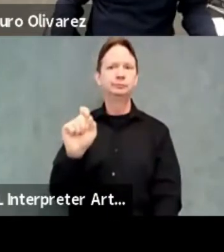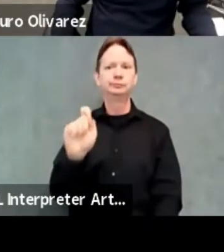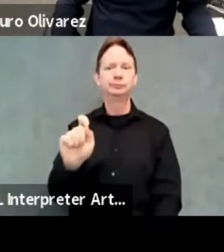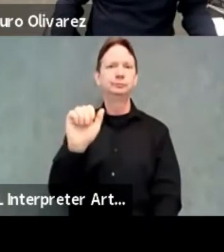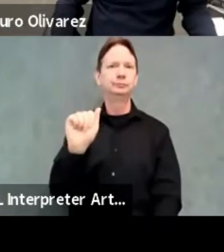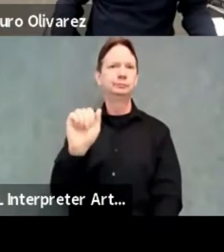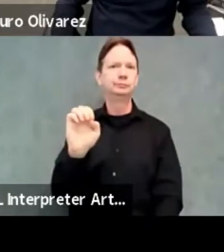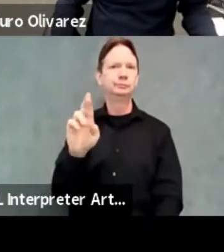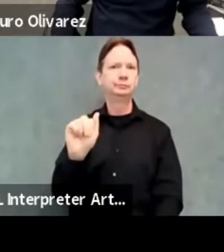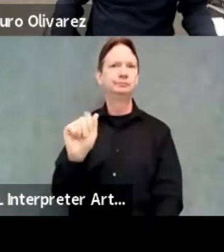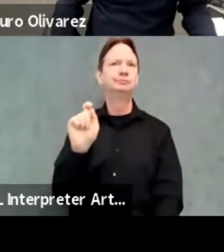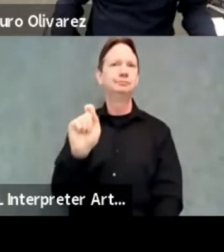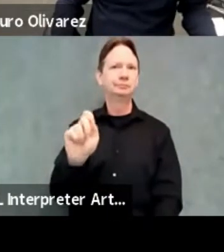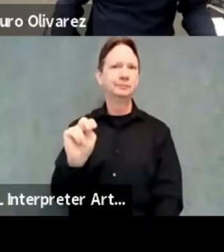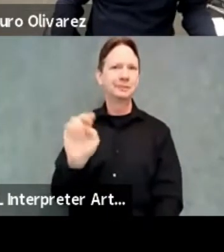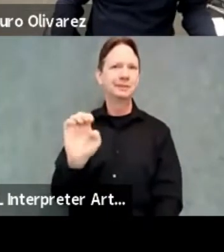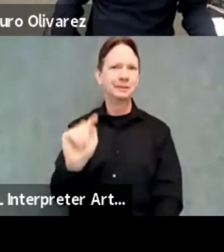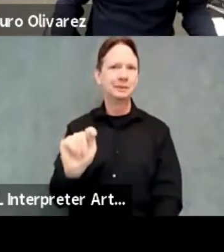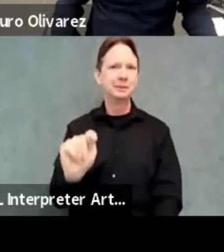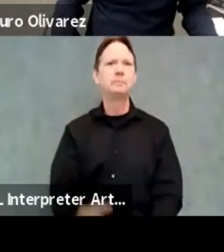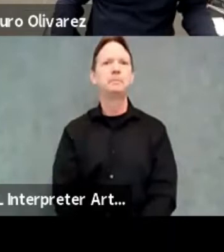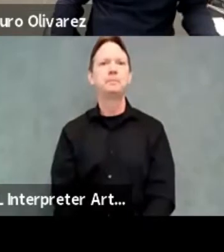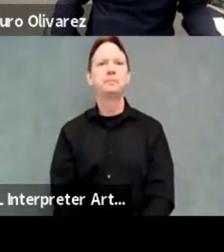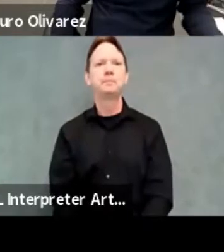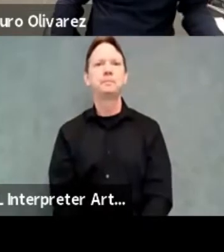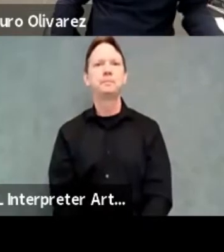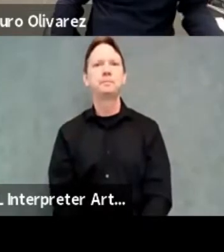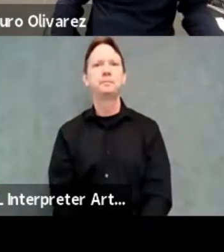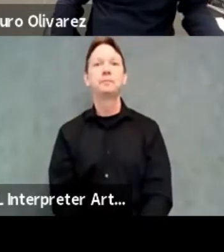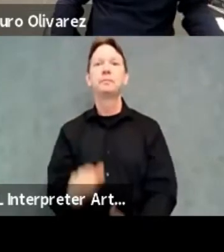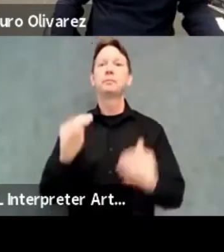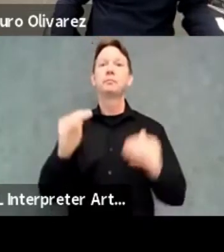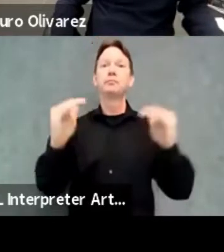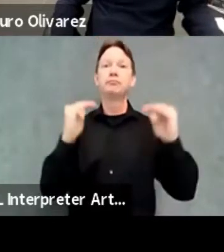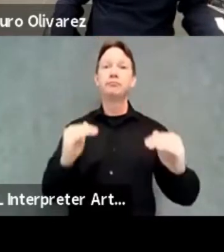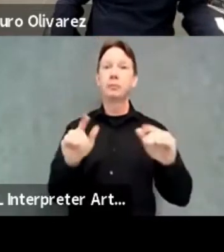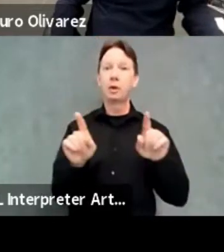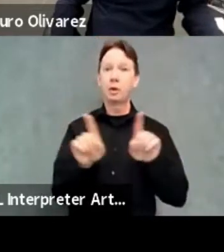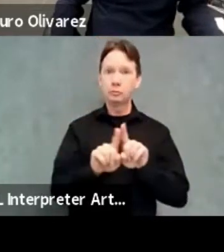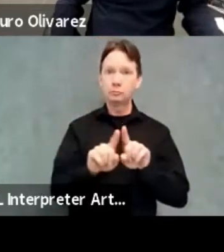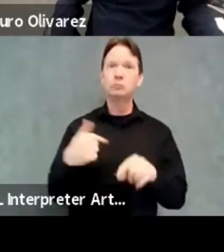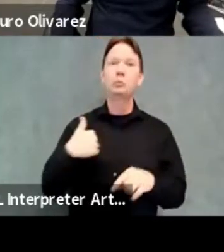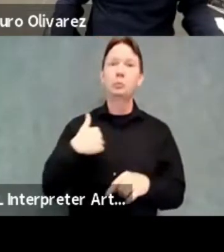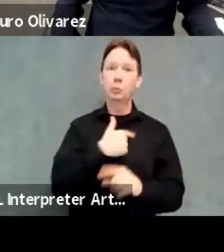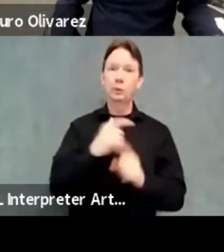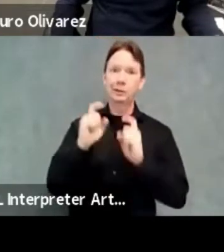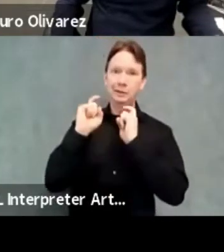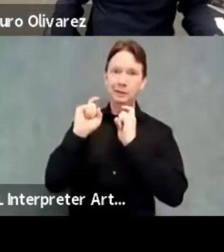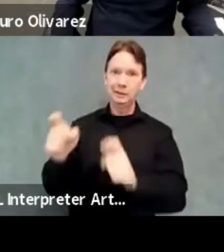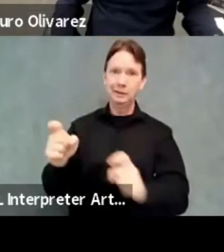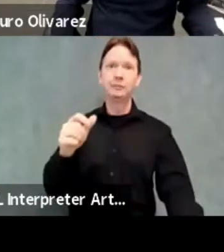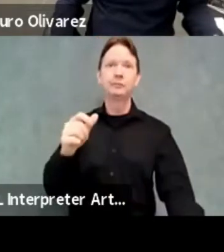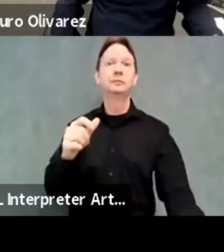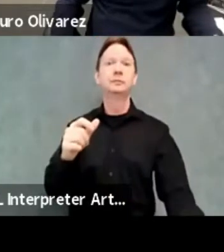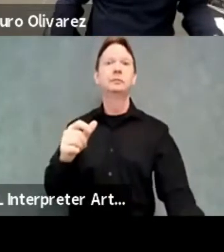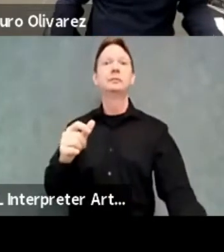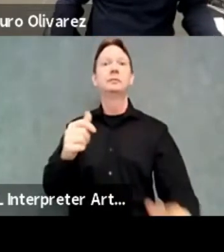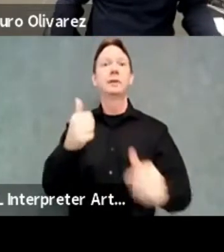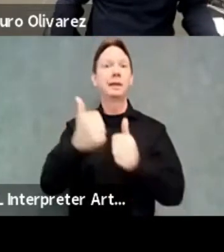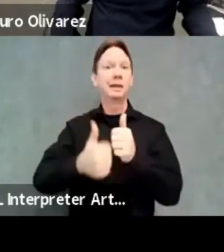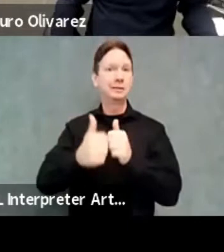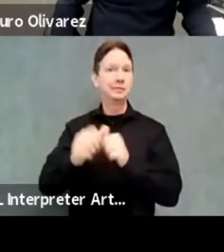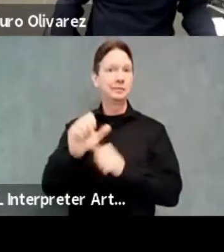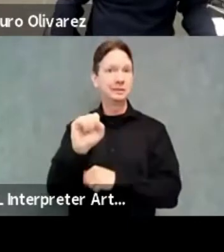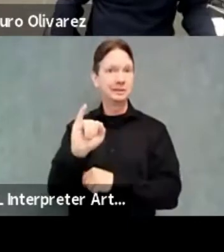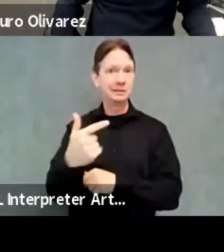Each SIG is also given a SIG website on the AERA website. You do not have to use that website. You can opt to develop one